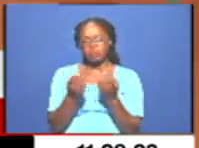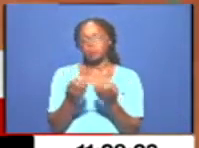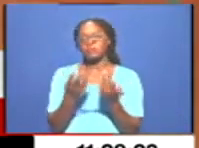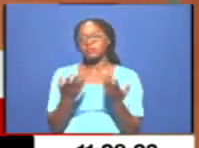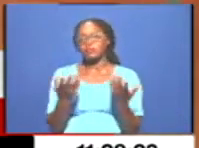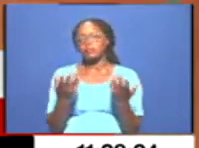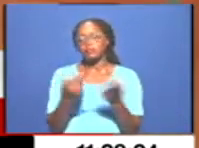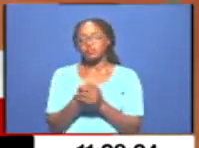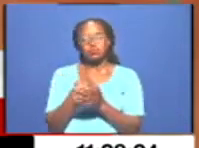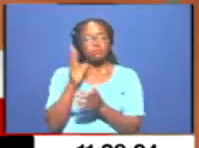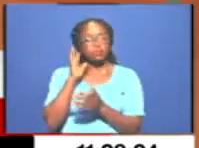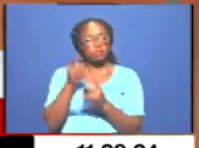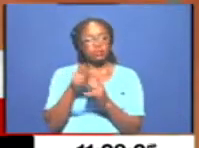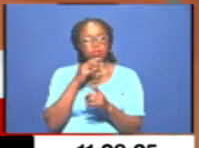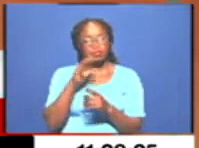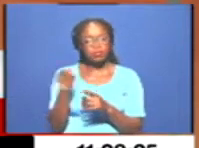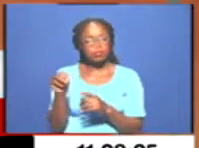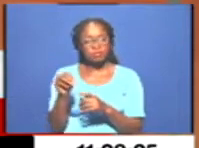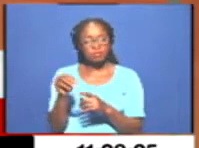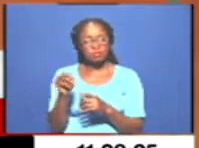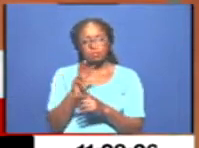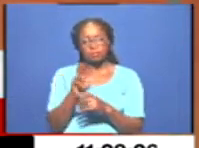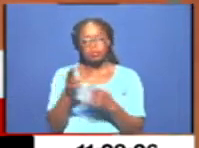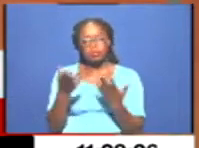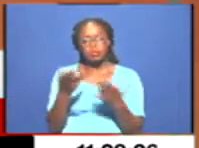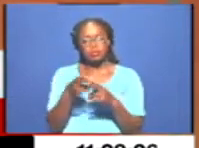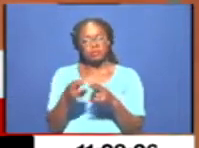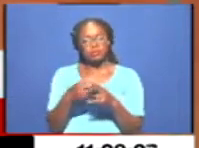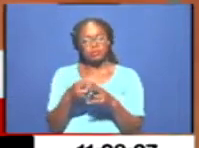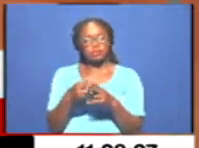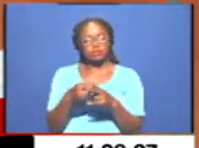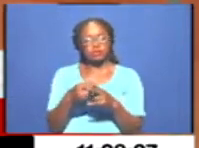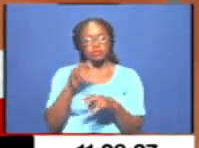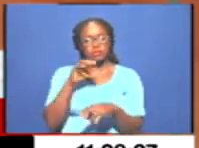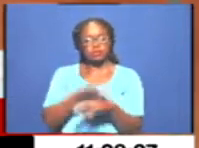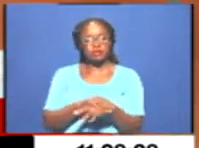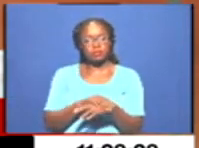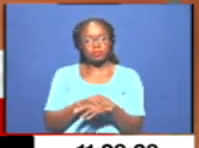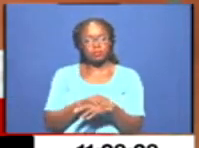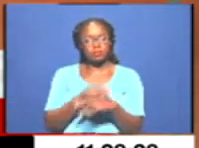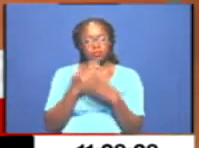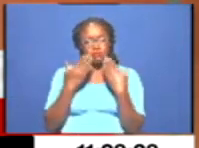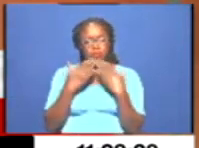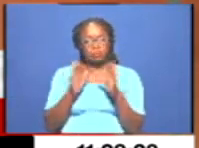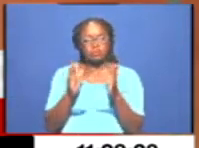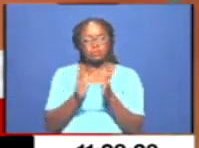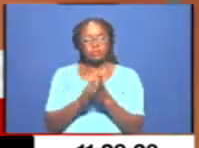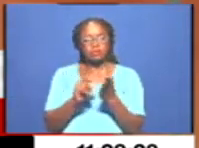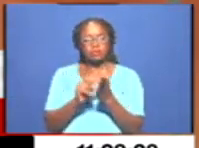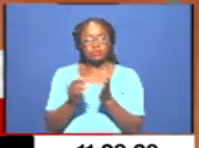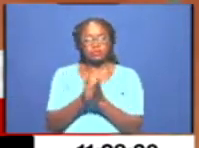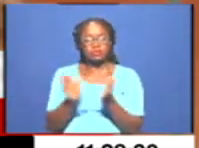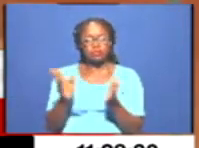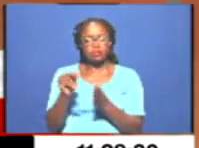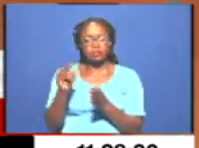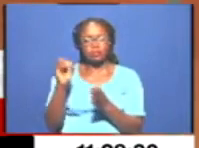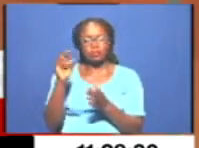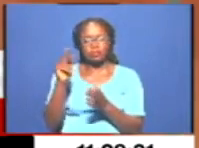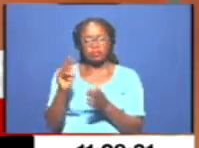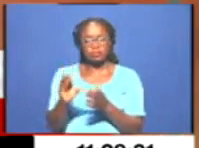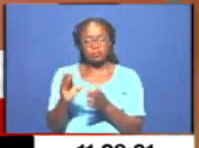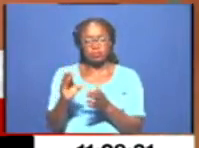you've heard it from him, and let's see how soon can we get that done. Francis Mutuku, Secretary General of NOCK, thank you very much.